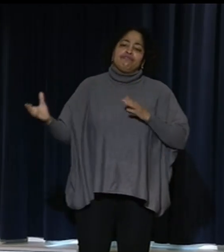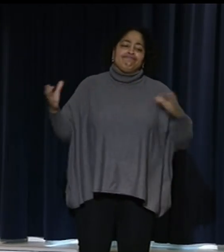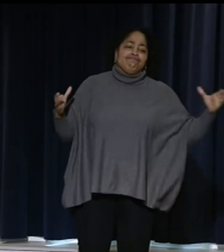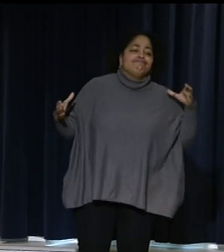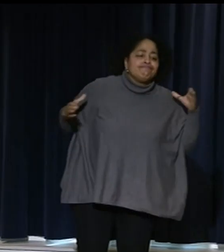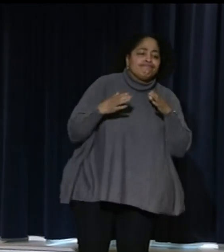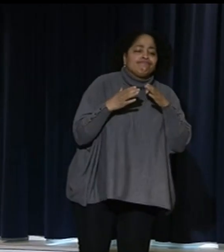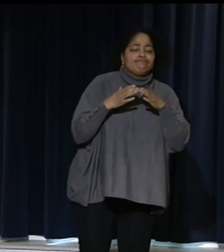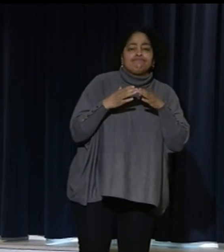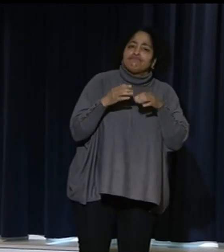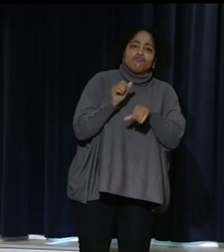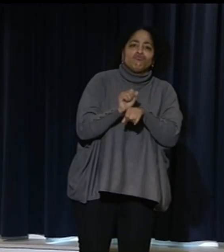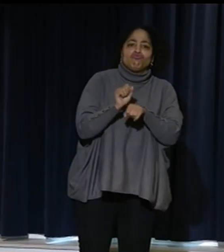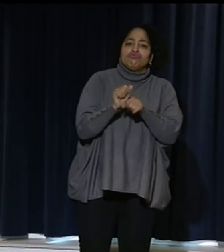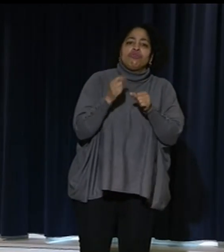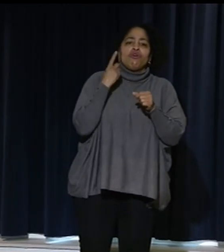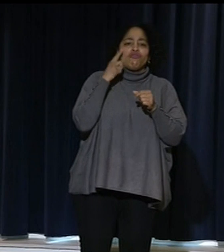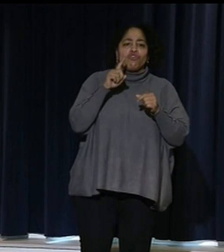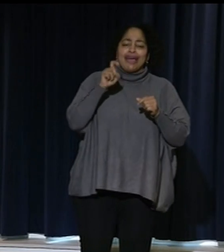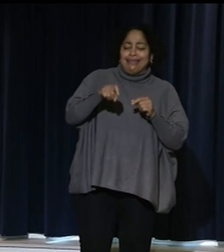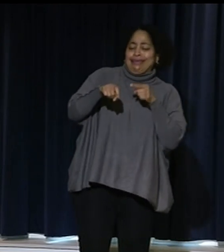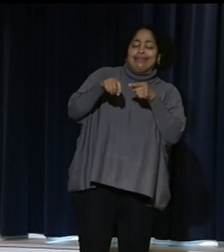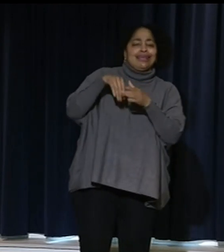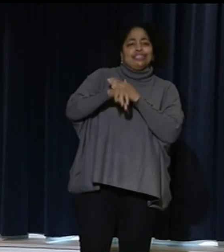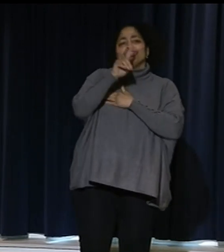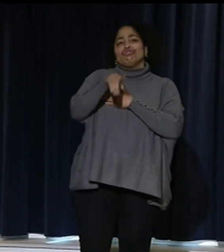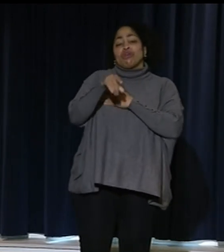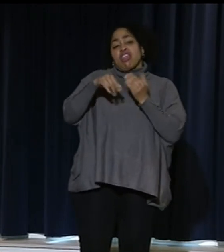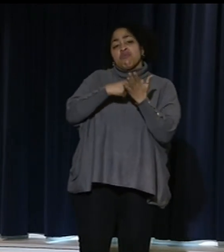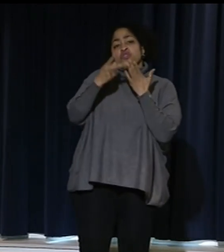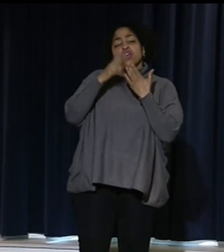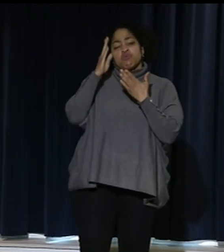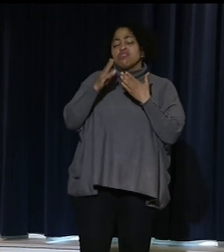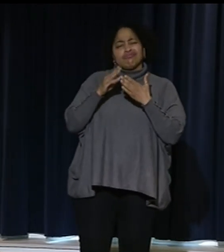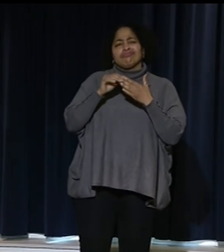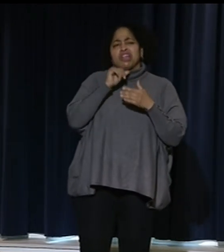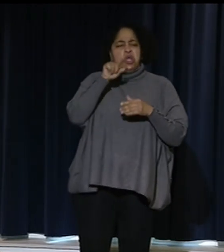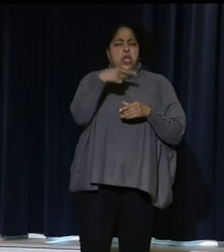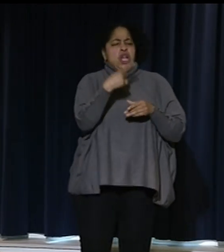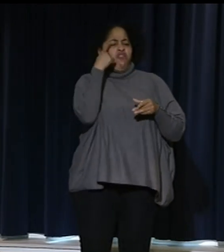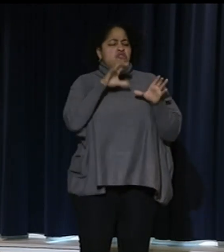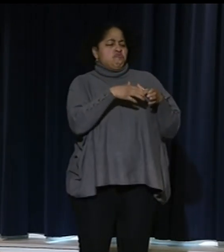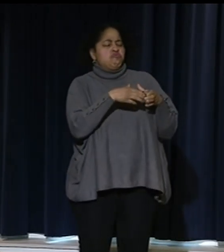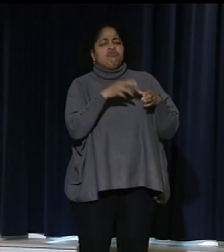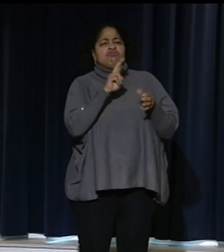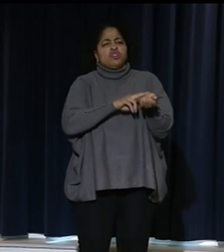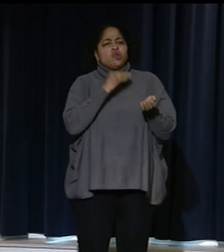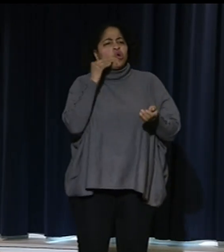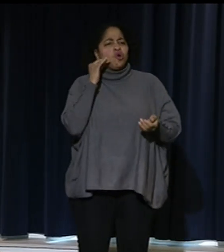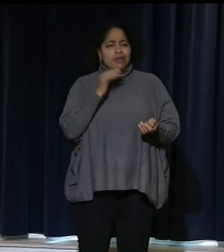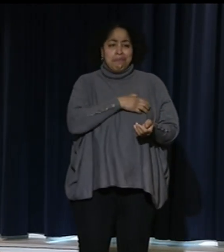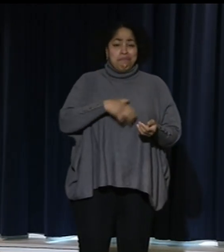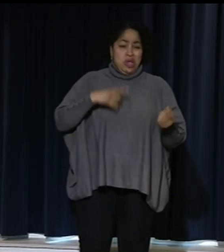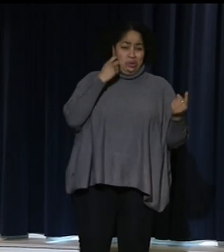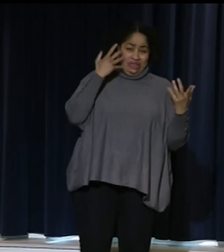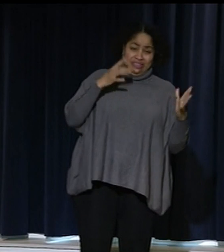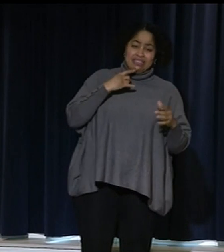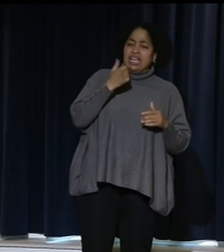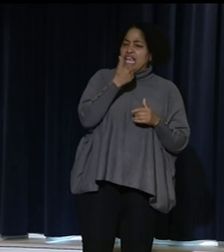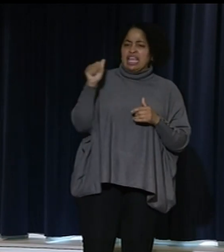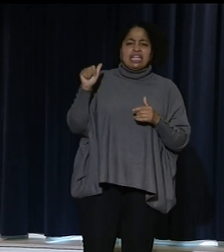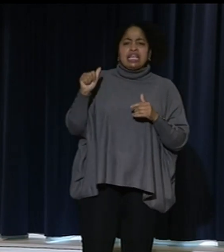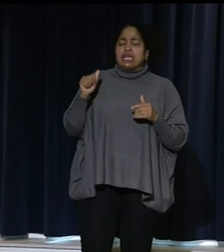city of Detroit. The program will extend beyond nursing homes, as the mayor indicated, to really any congregate settings